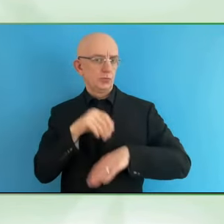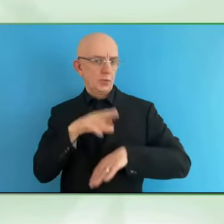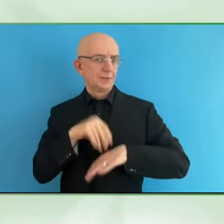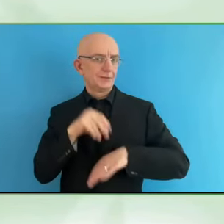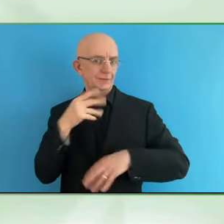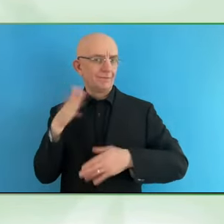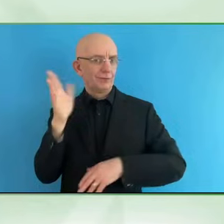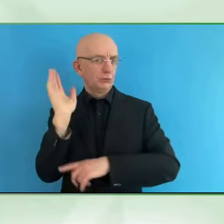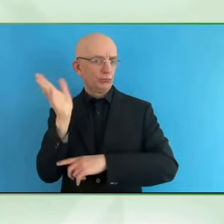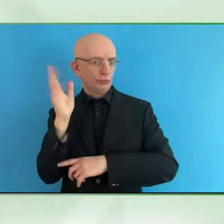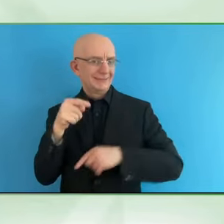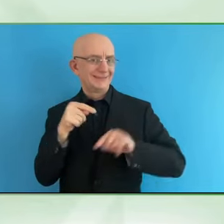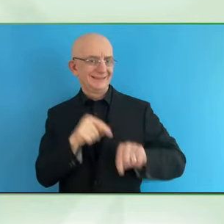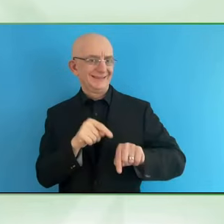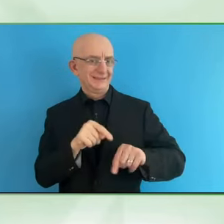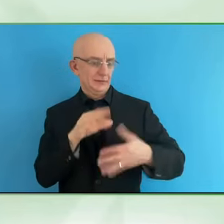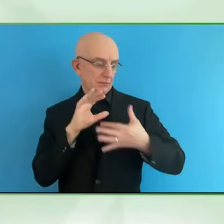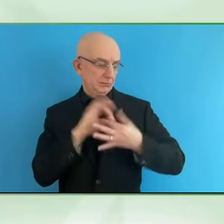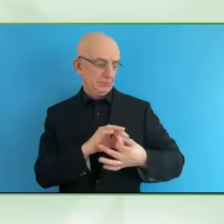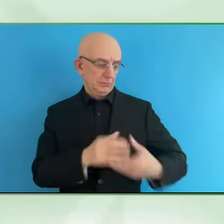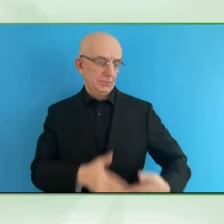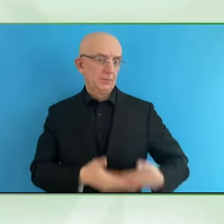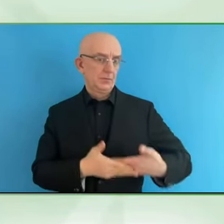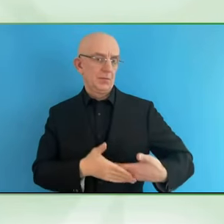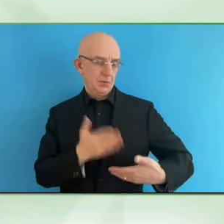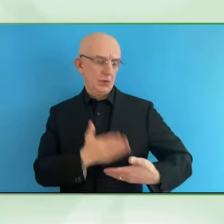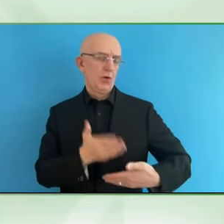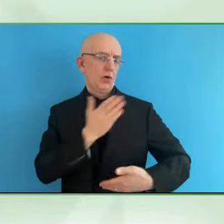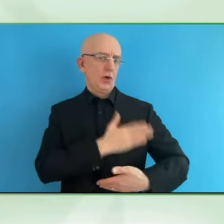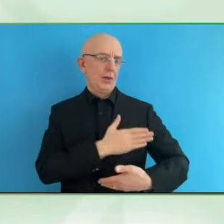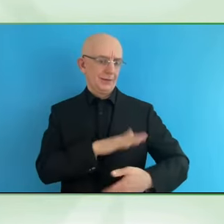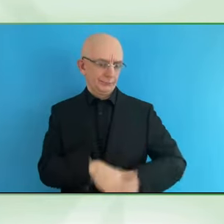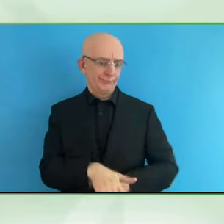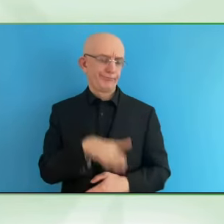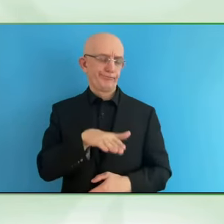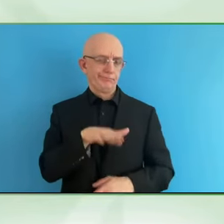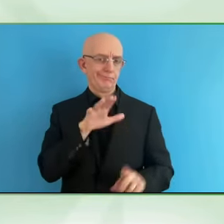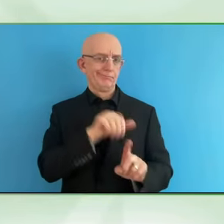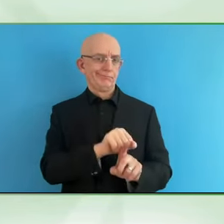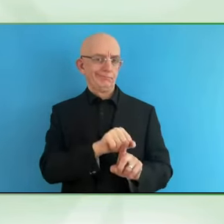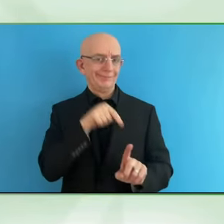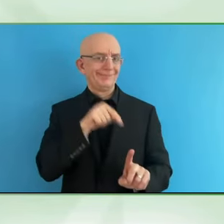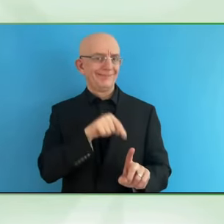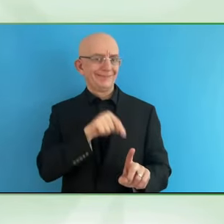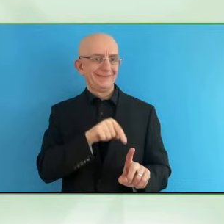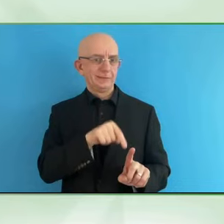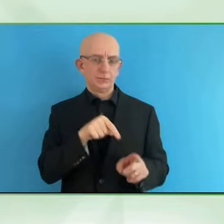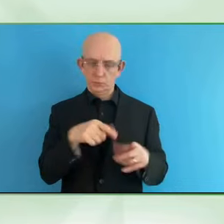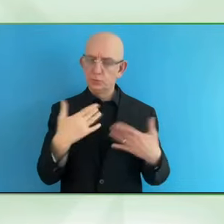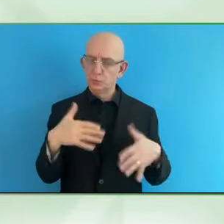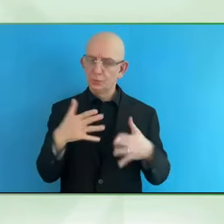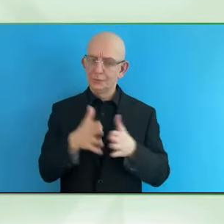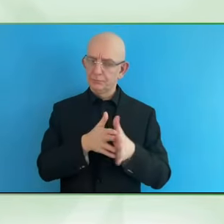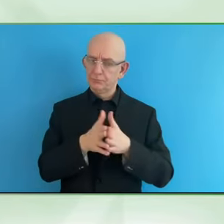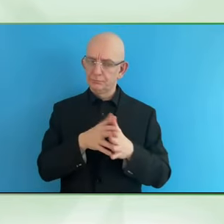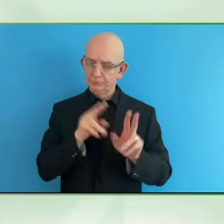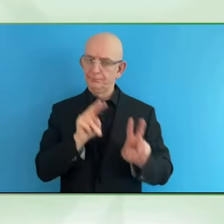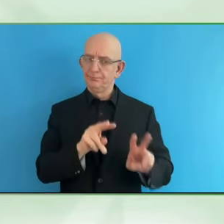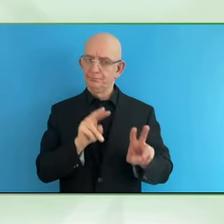early identification can be extremely helpful if your whole system is geared